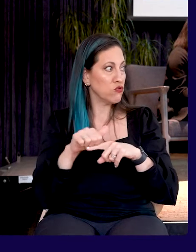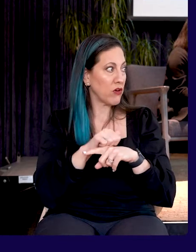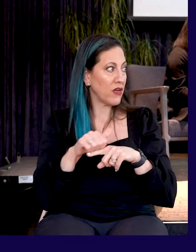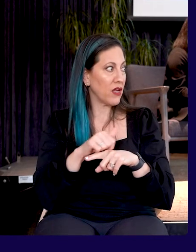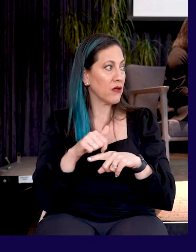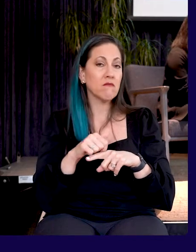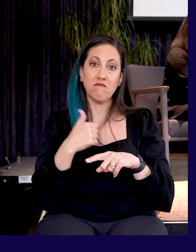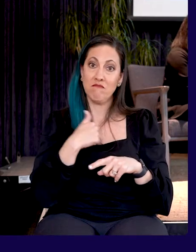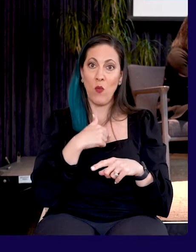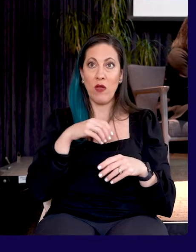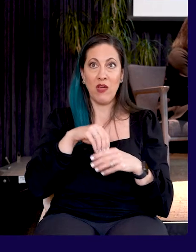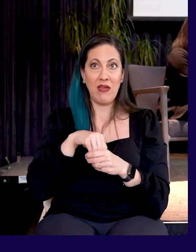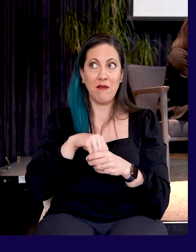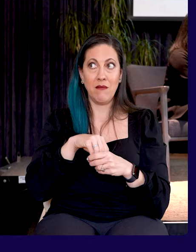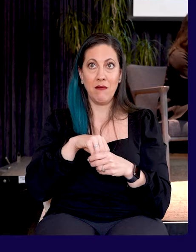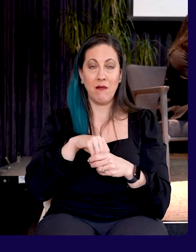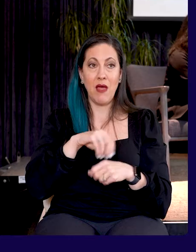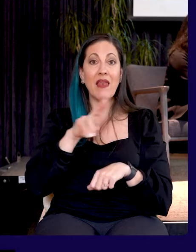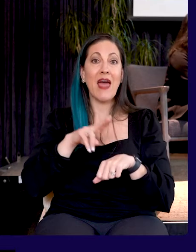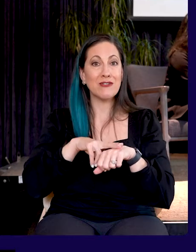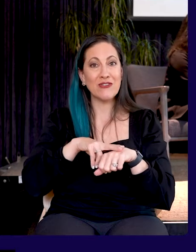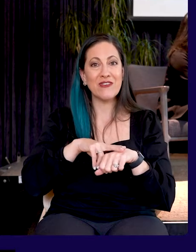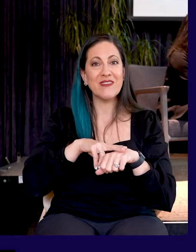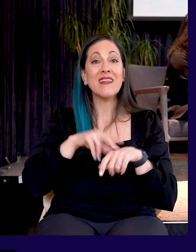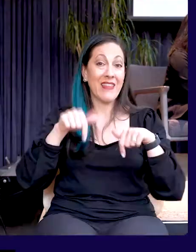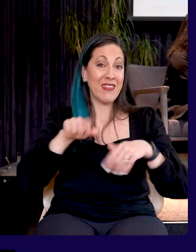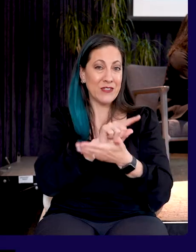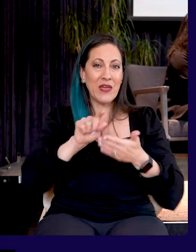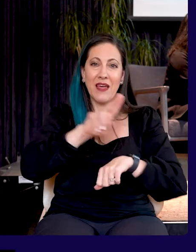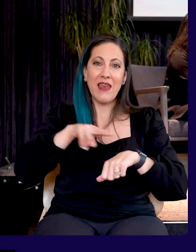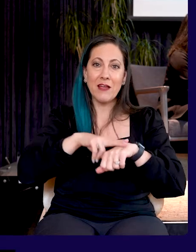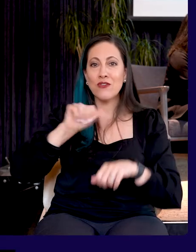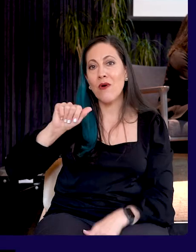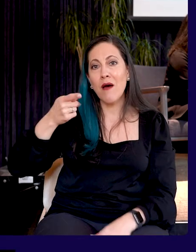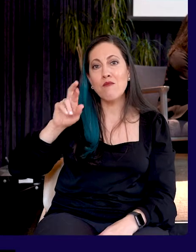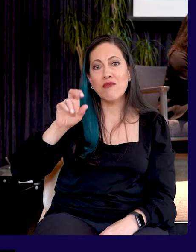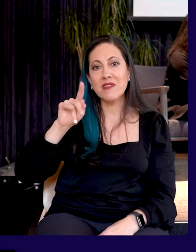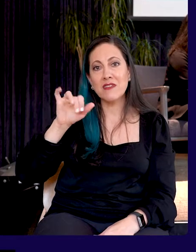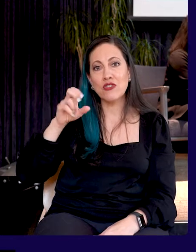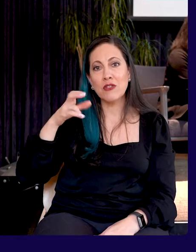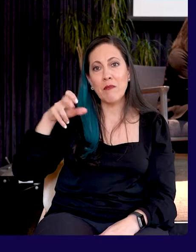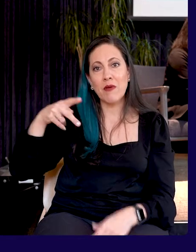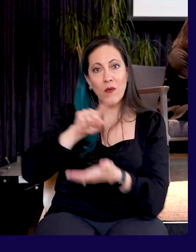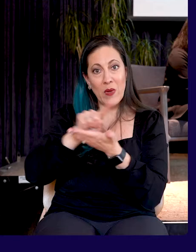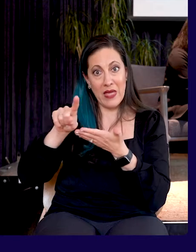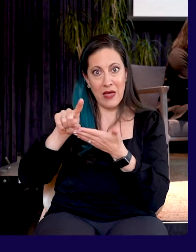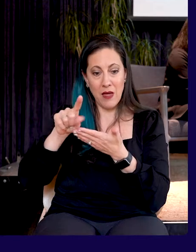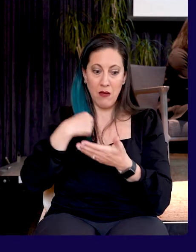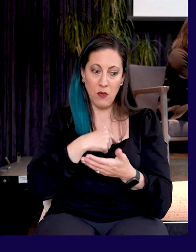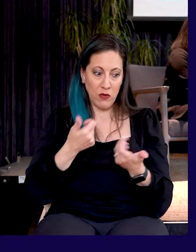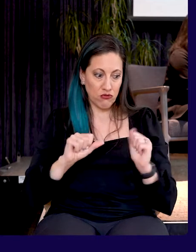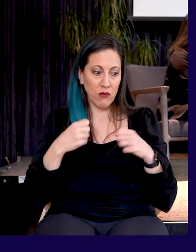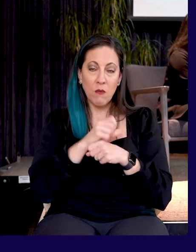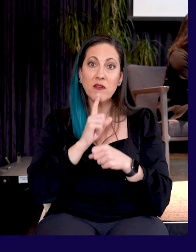happen to be sitting in the National Apprenticeship Week. So just to reinforce what we're hearing there, we're really trying